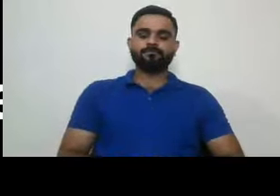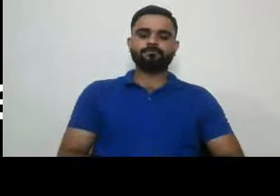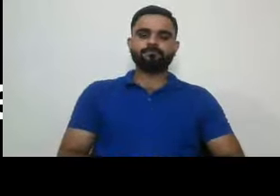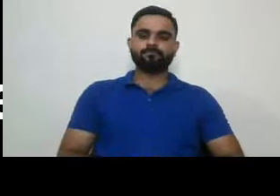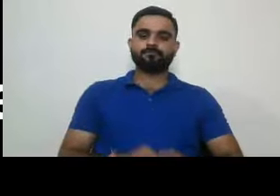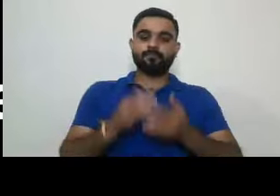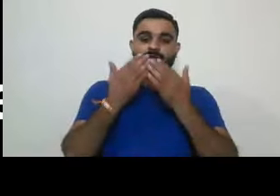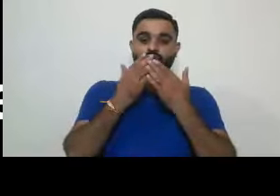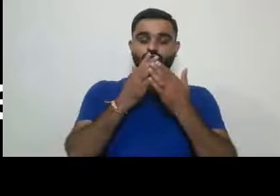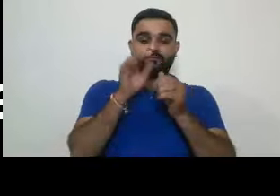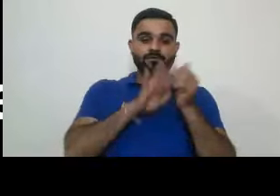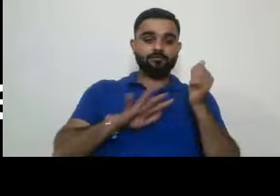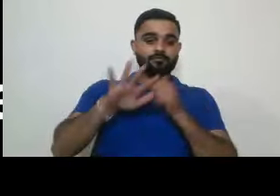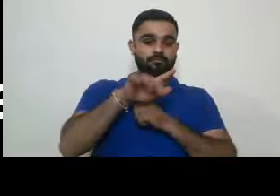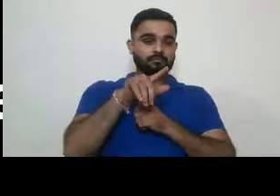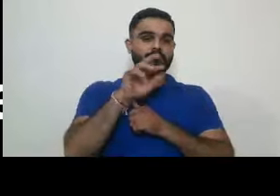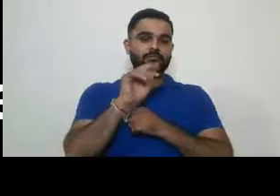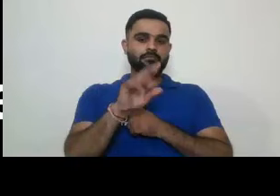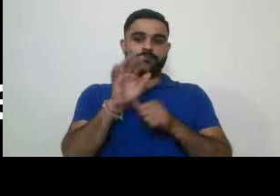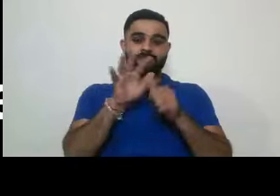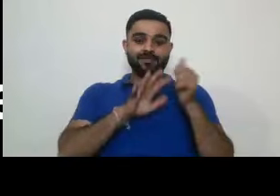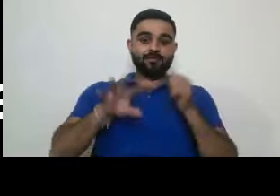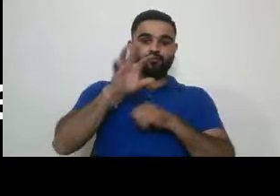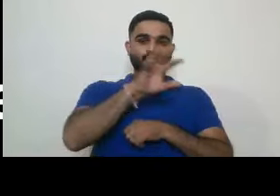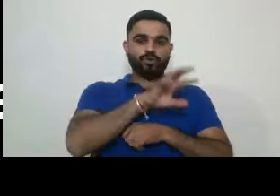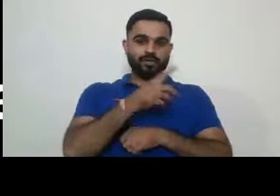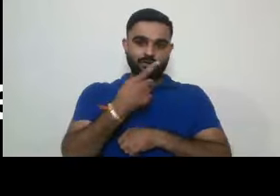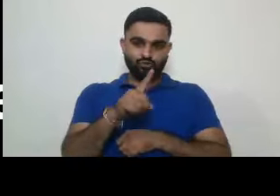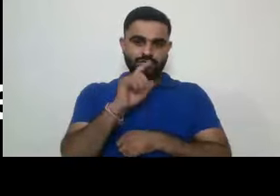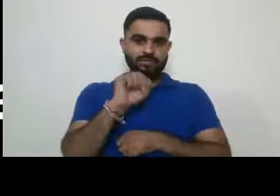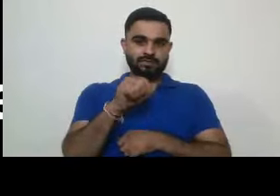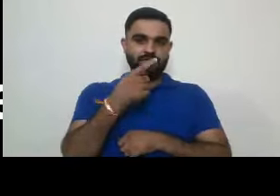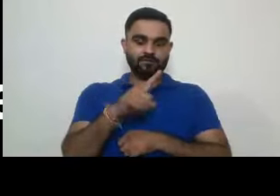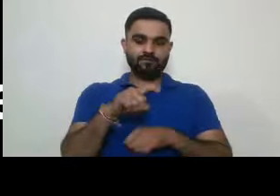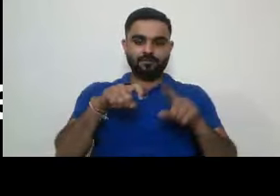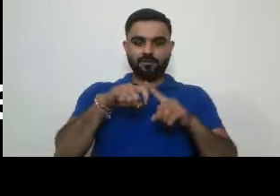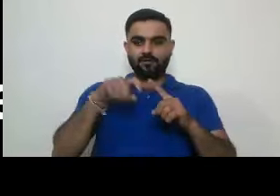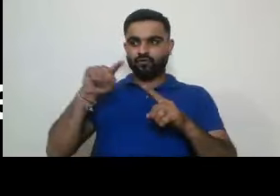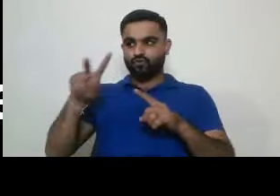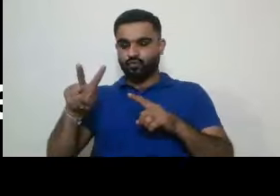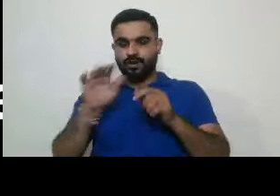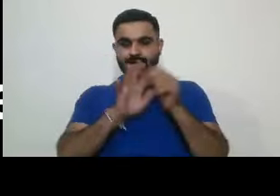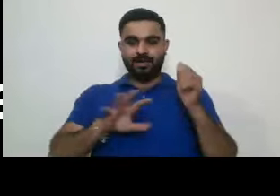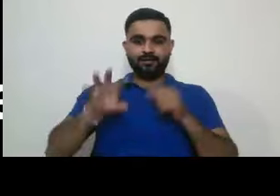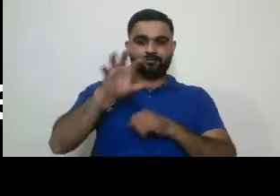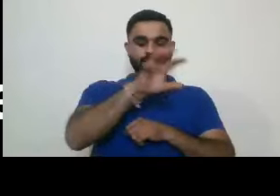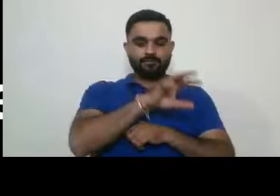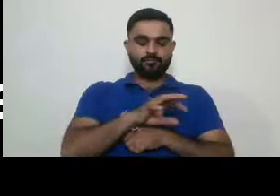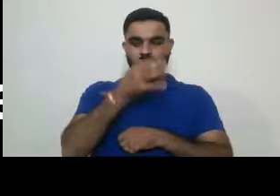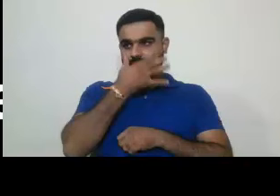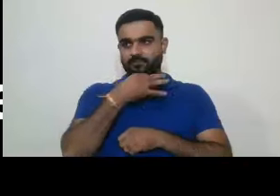Schools from Asia. Okay, Dilshad. Asian countries. That's right. Yes. K to 12 teachers in Asia regions.